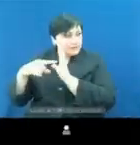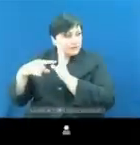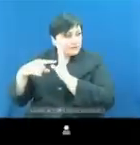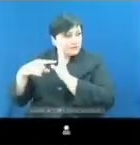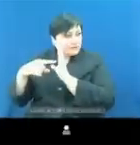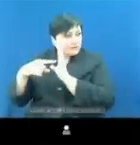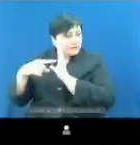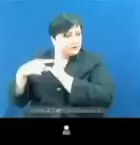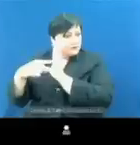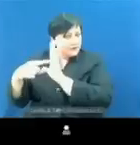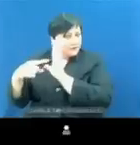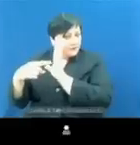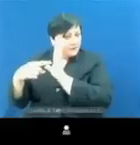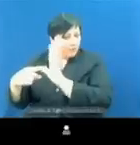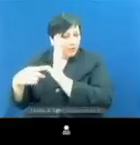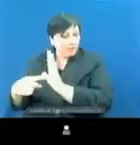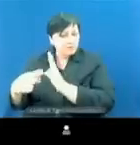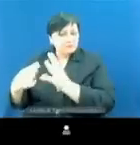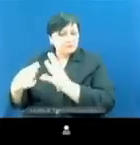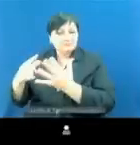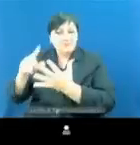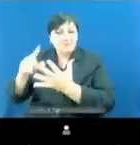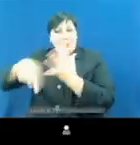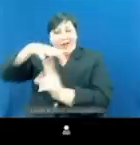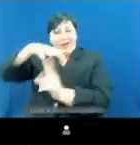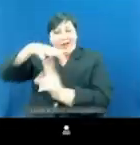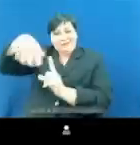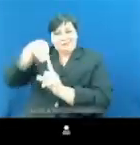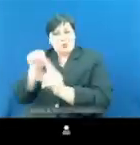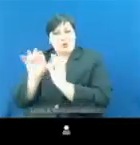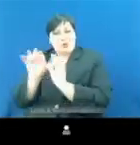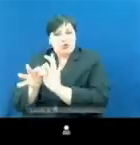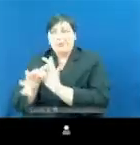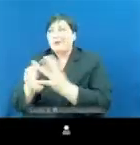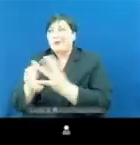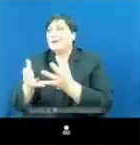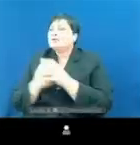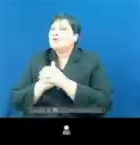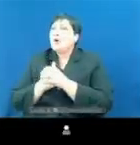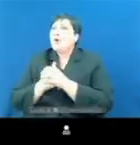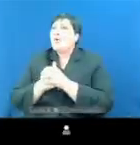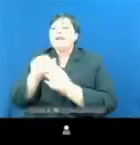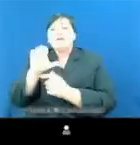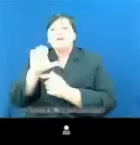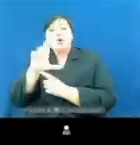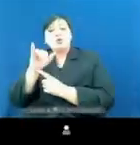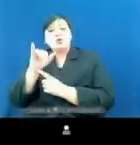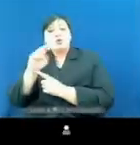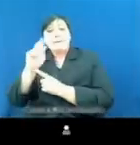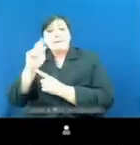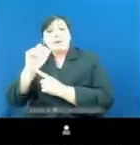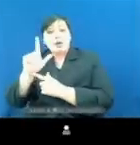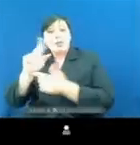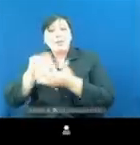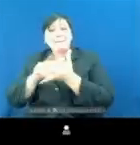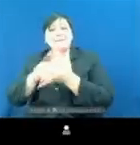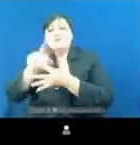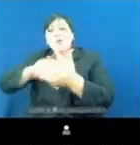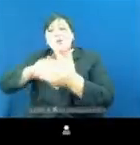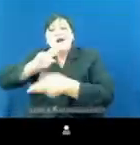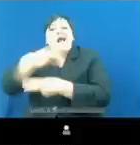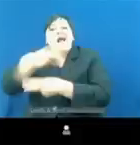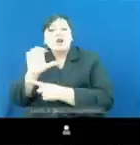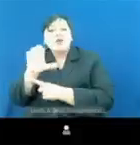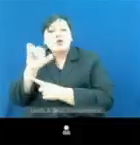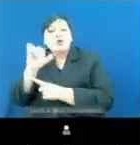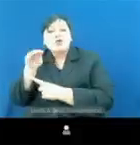of whatever you're interpreting. So in a criminal case, it's the type of crime. Is it